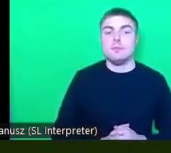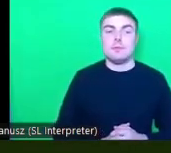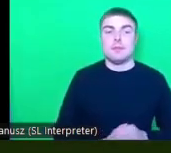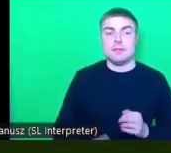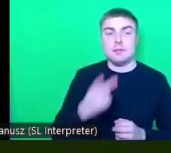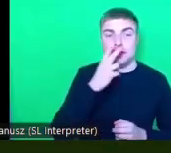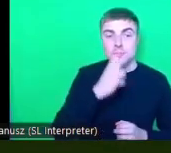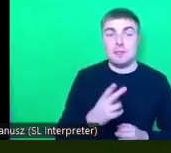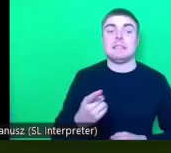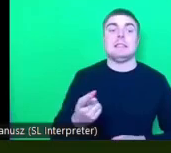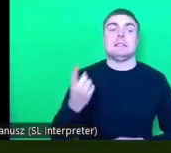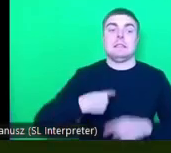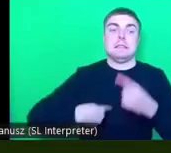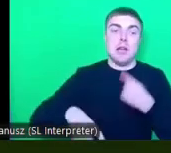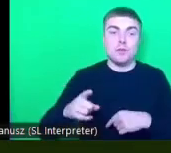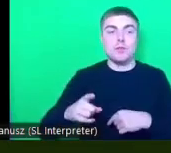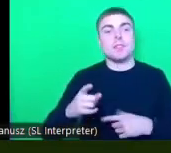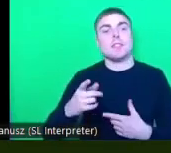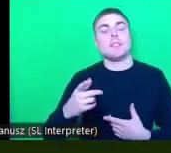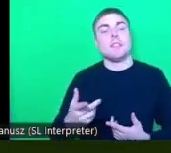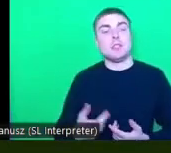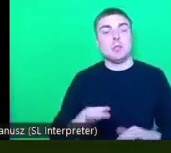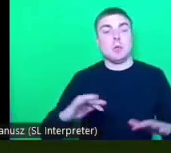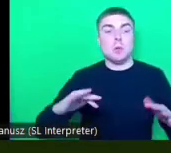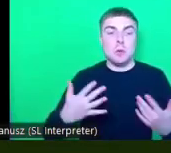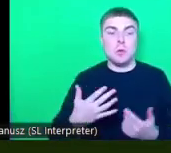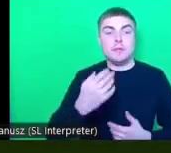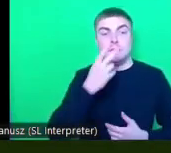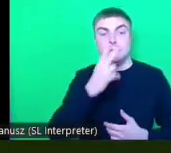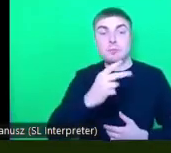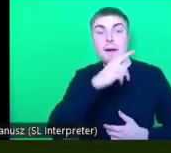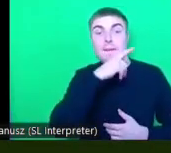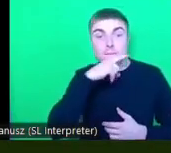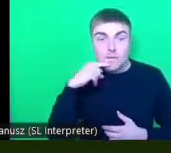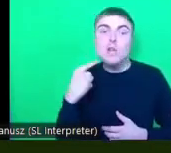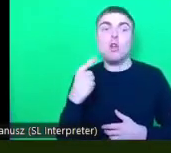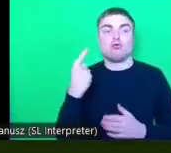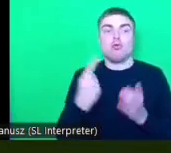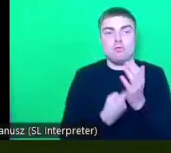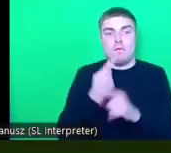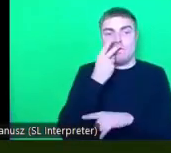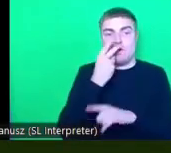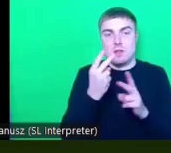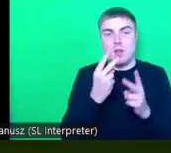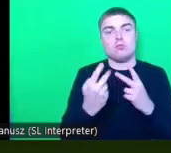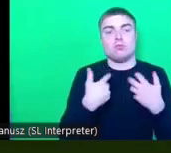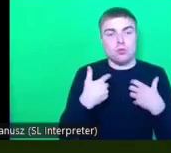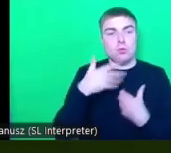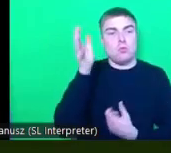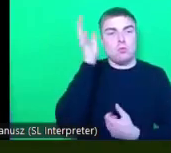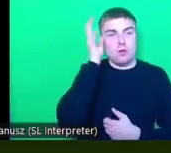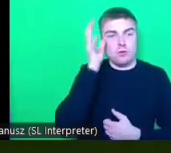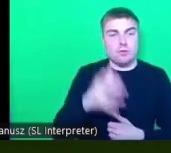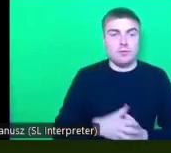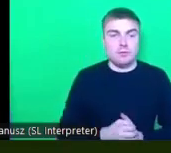those areas where harvest decreased, moose observation rate increased. So it seemed here that, okay, we have